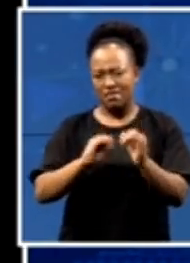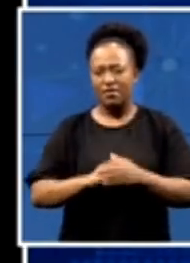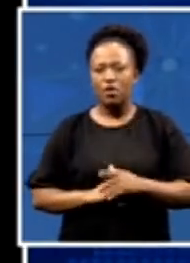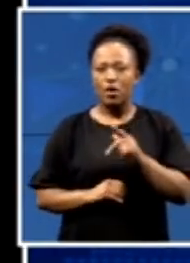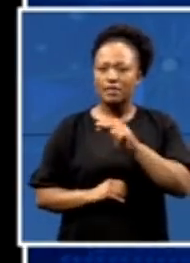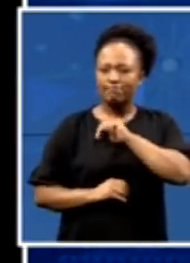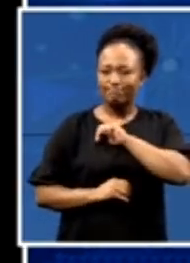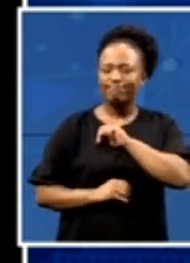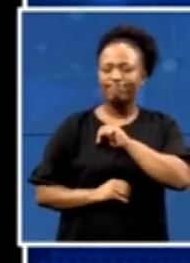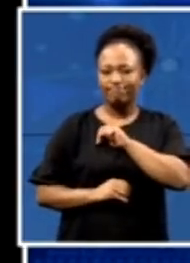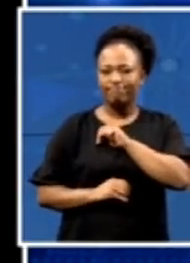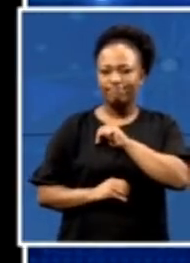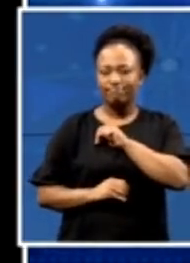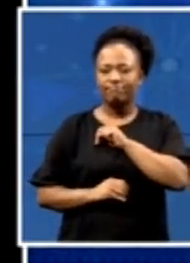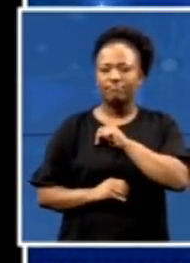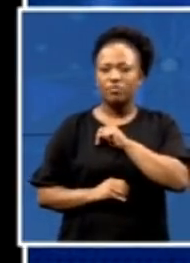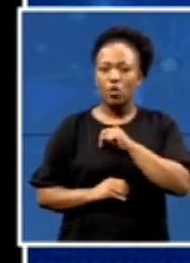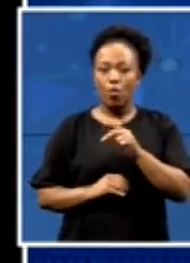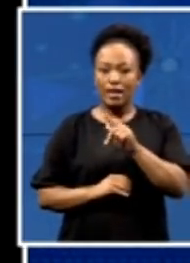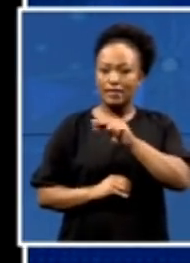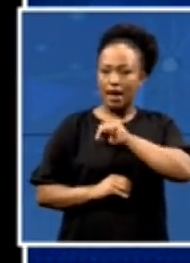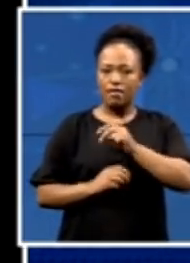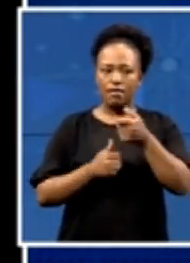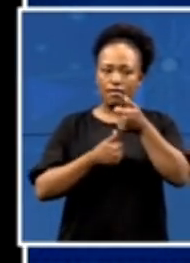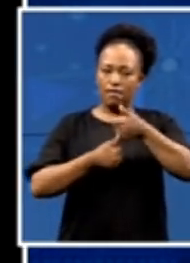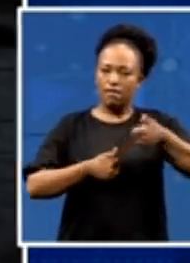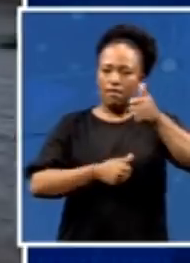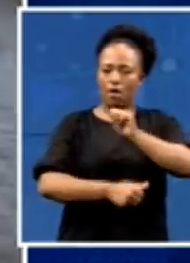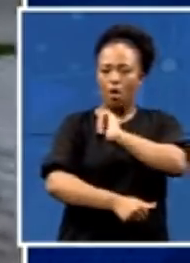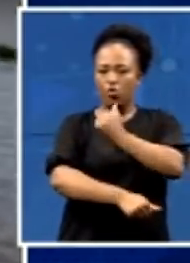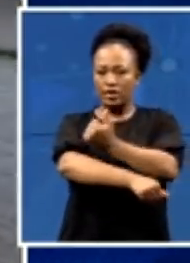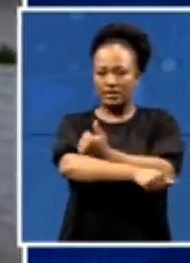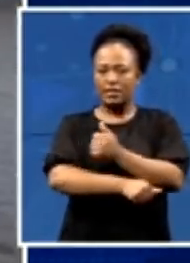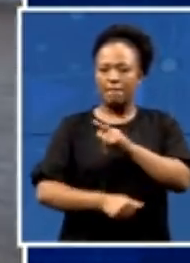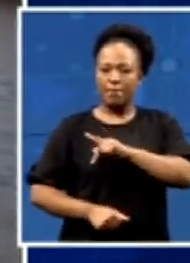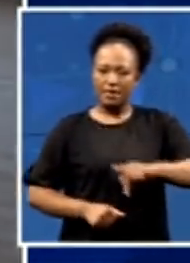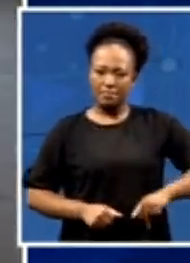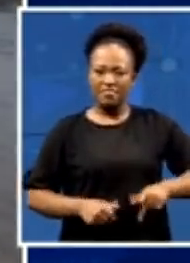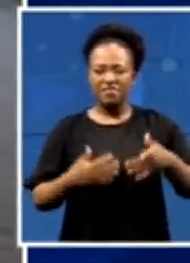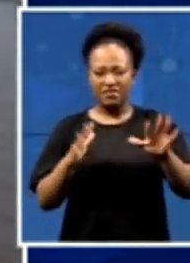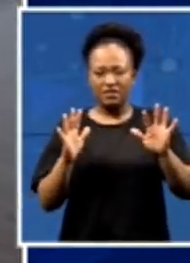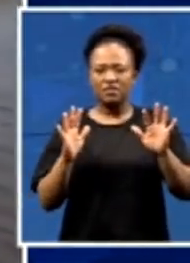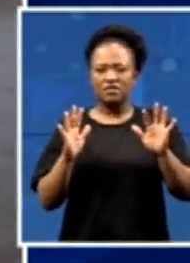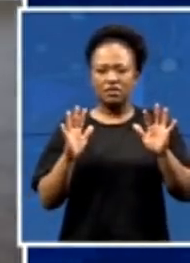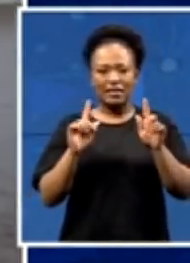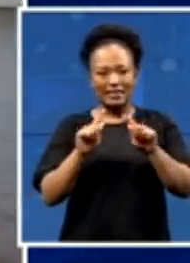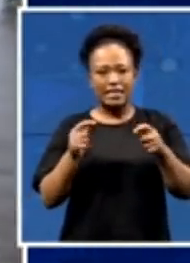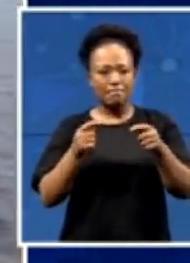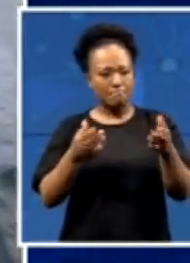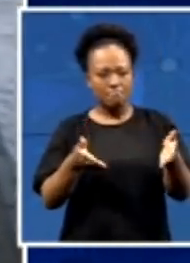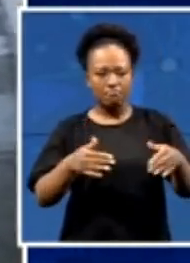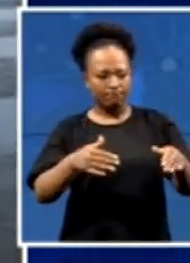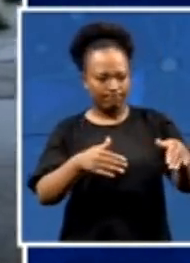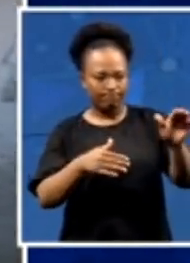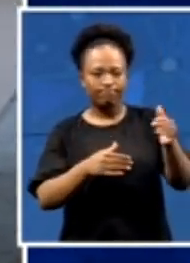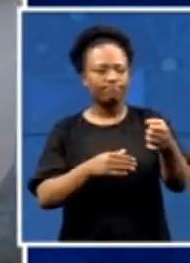KwaZulu-Natal authorities, including the Premier, who has also dispatched these teams to ensure that people who have